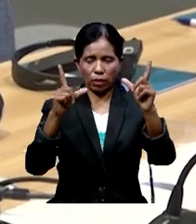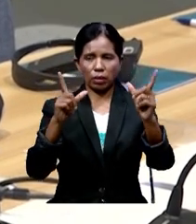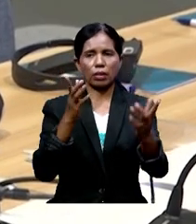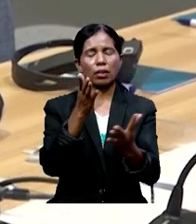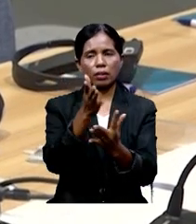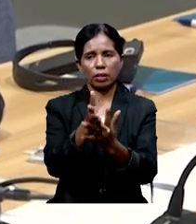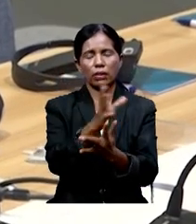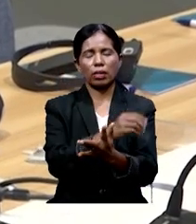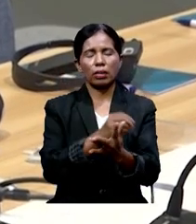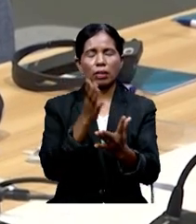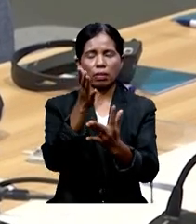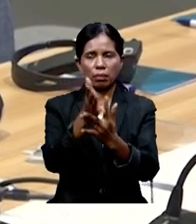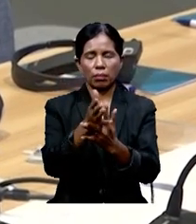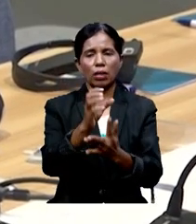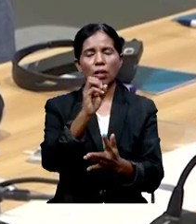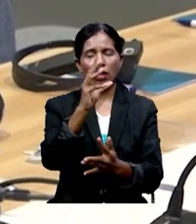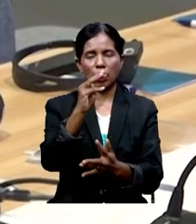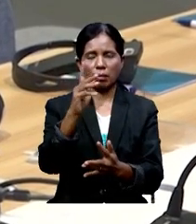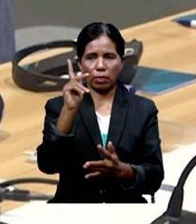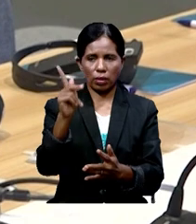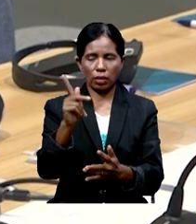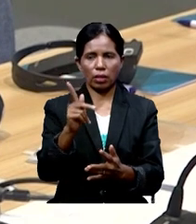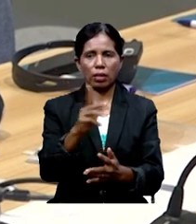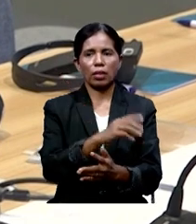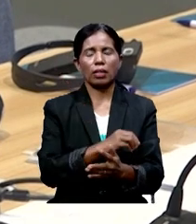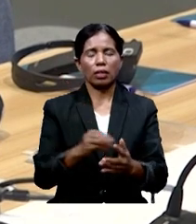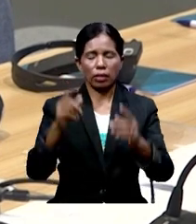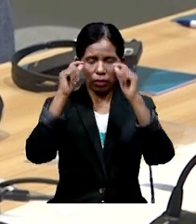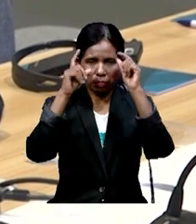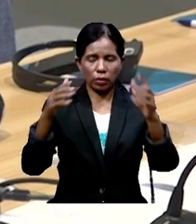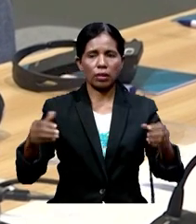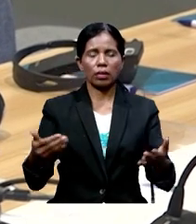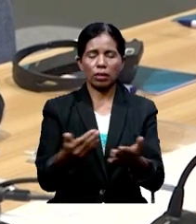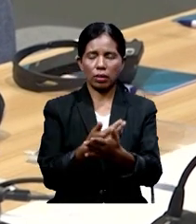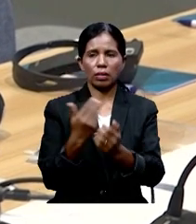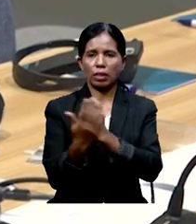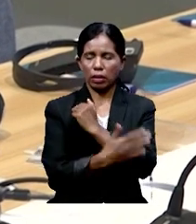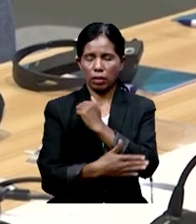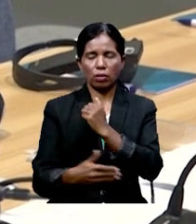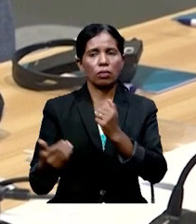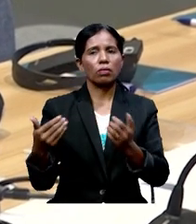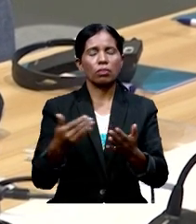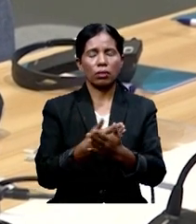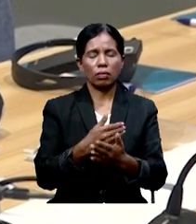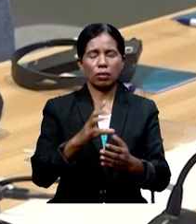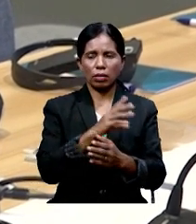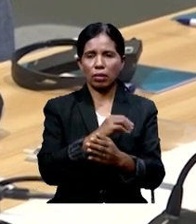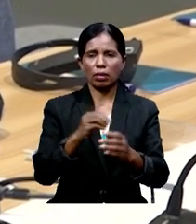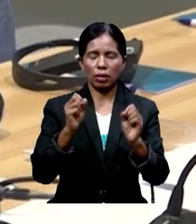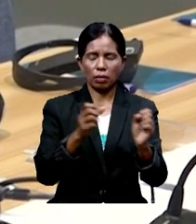will undoubtedly set a good example and a new model for other applicants in the accession